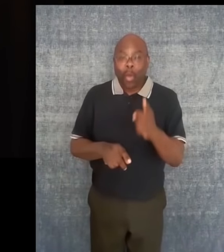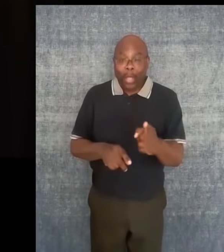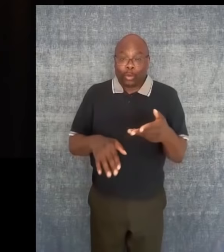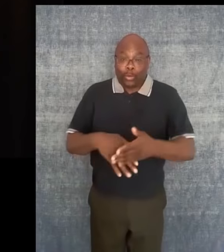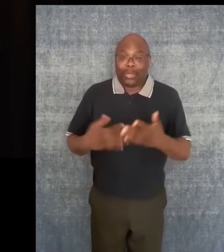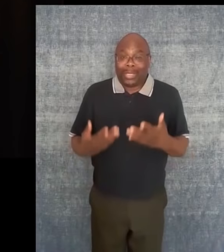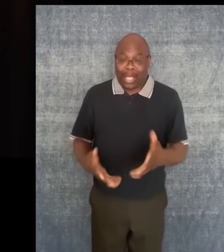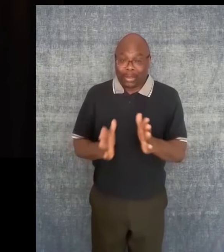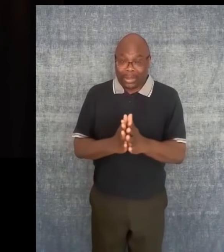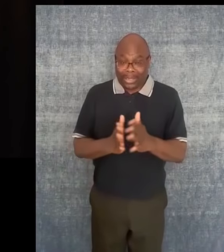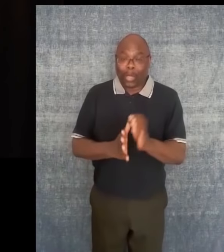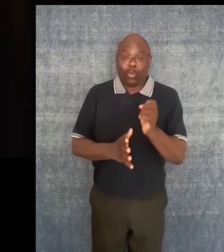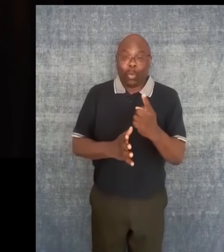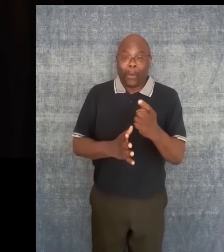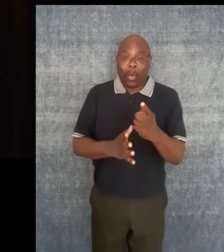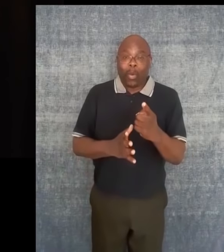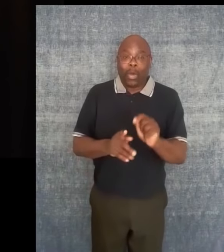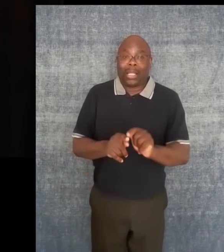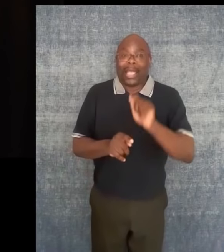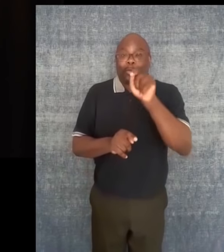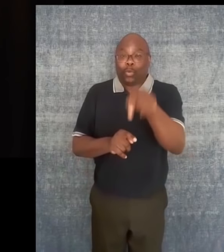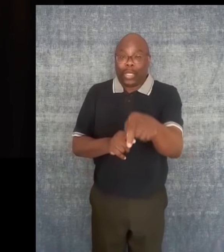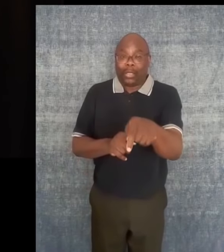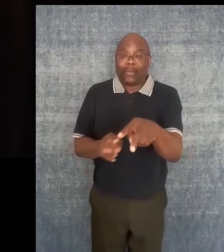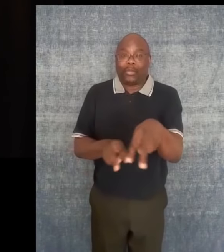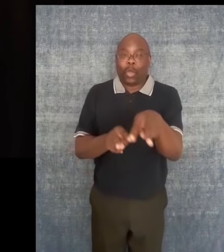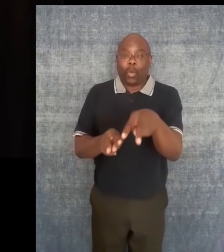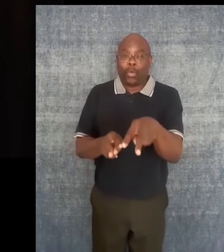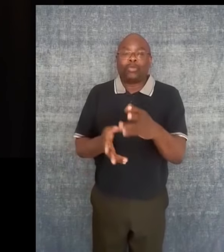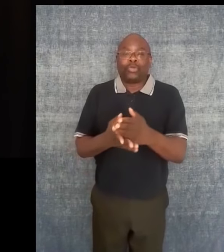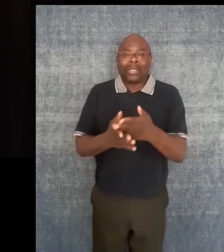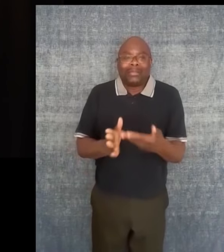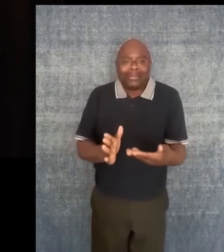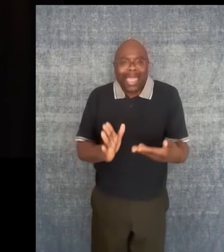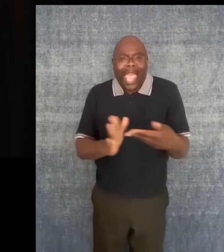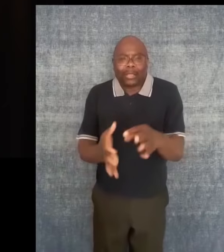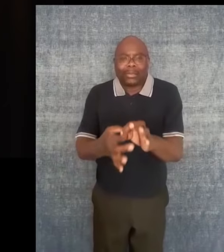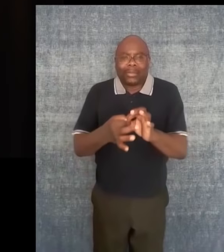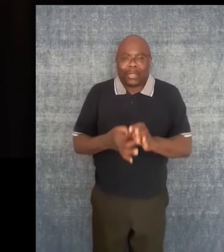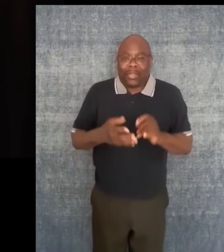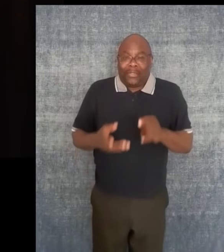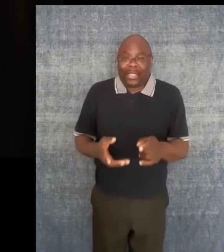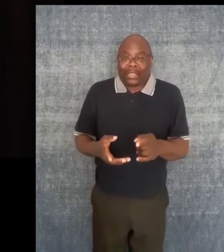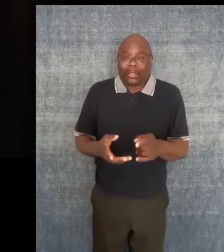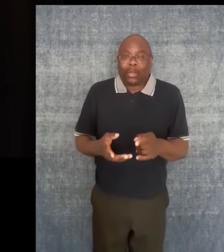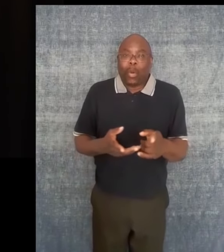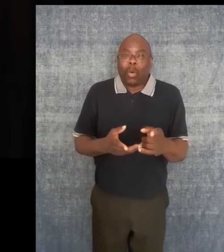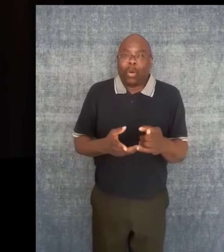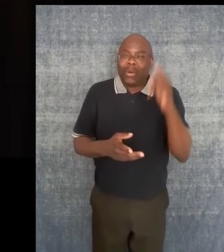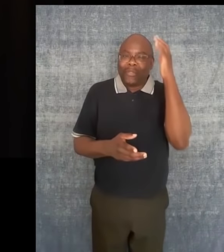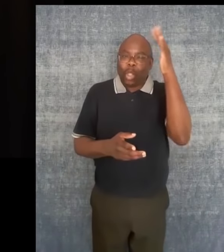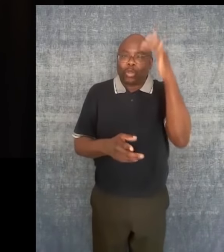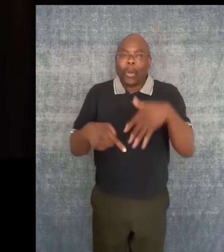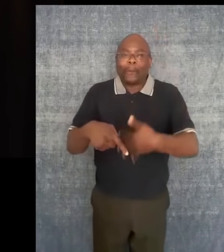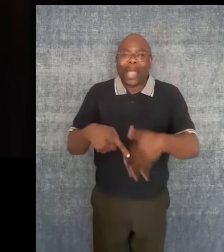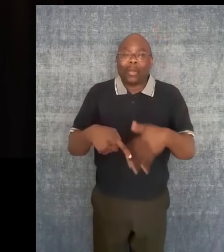I'm doing today on Sunday, and there's one going out later in the week as well, which is a sort of extra to this and gives you more theological background.